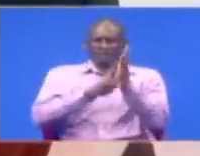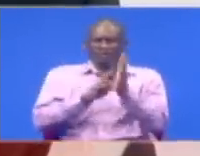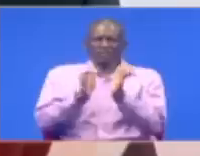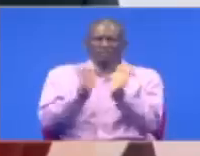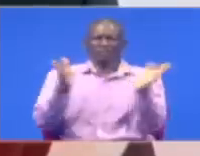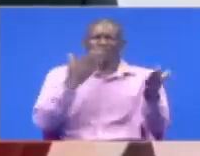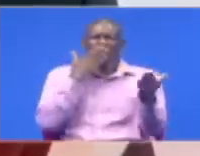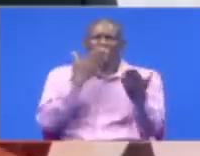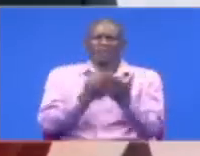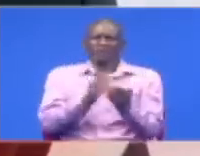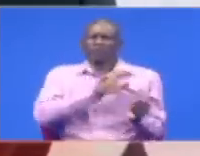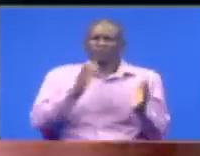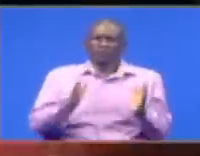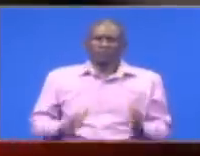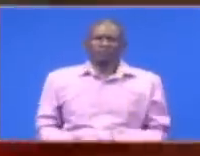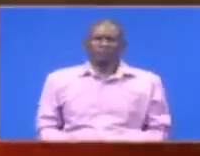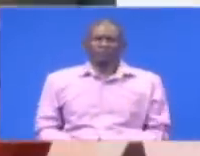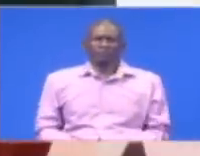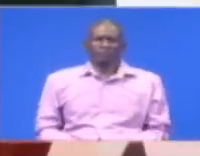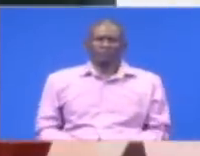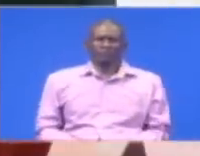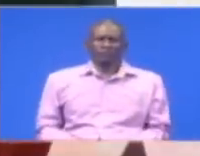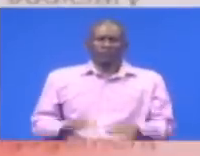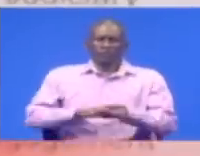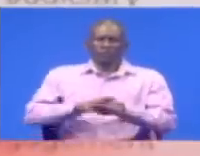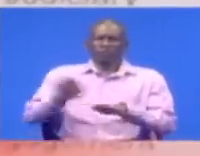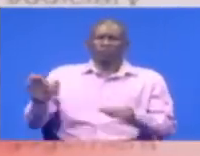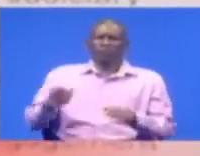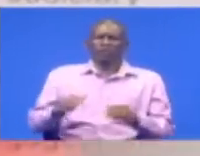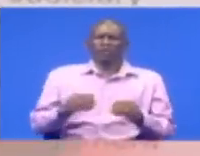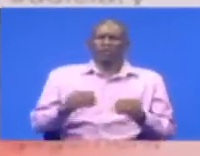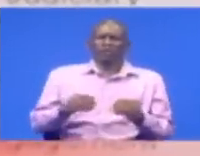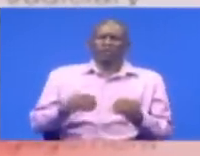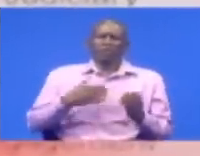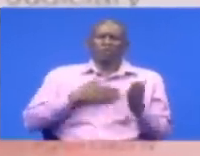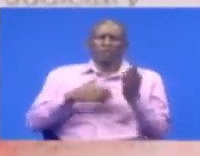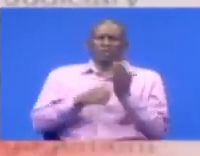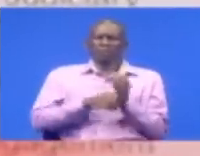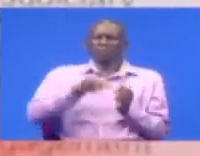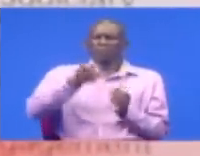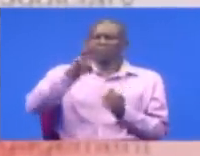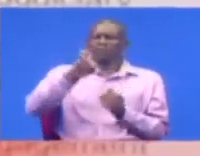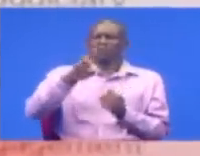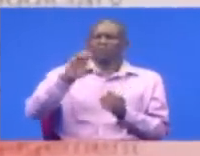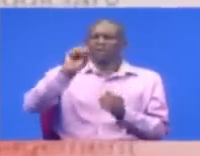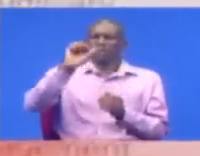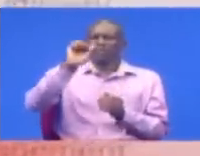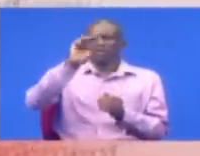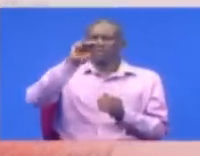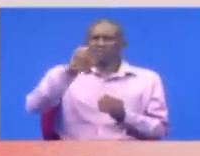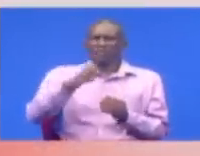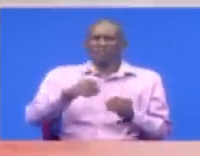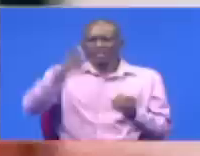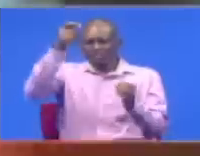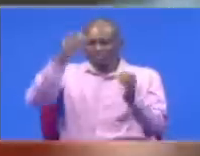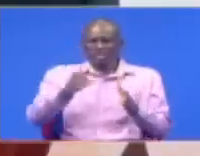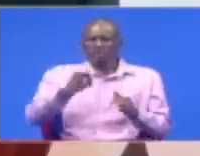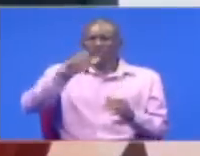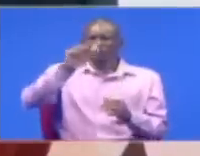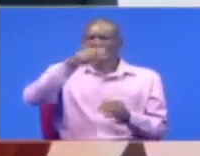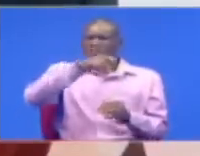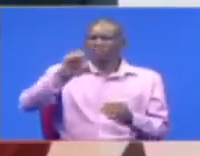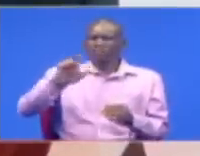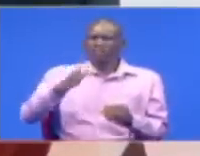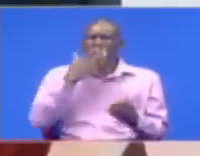Asante, Commissioner. Morning, Senior Counsel. My name is Mohamed Warsame, Judge of Appeal. Welcome. Asante, my